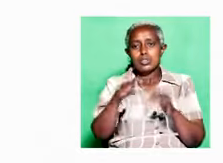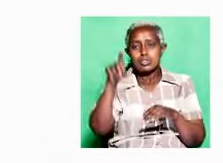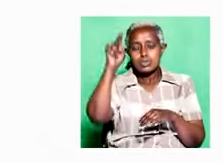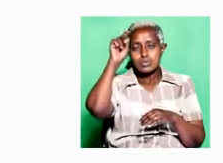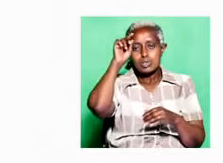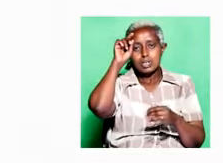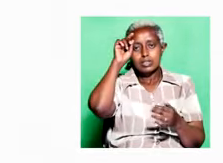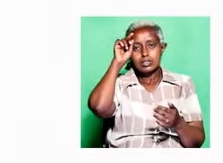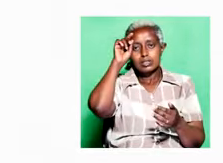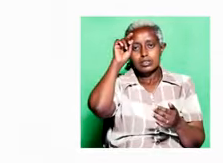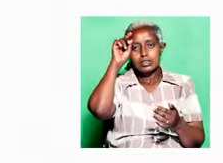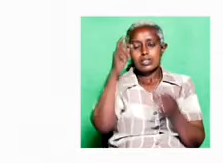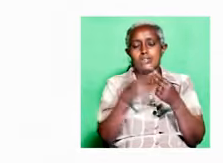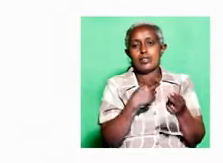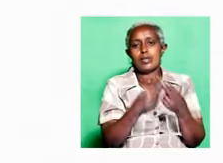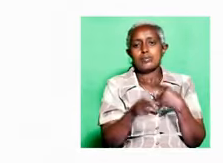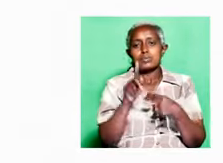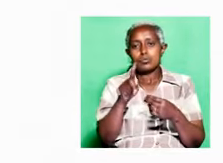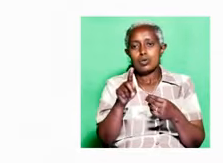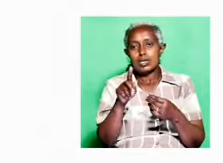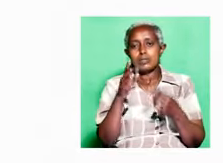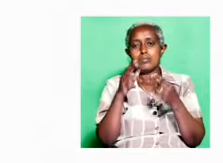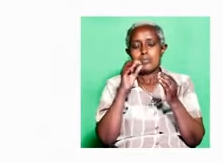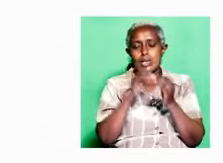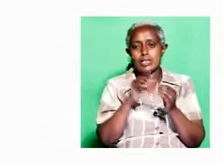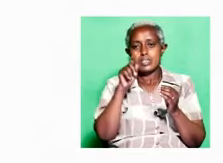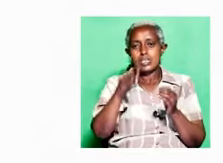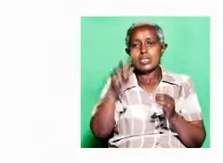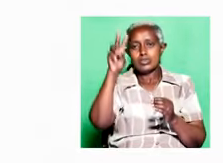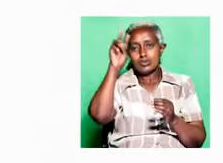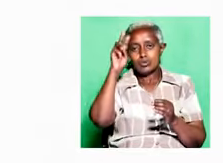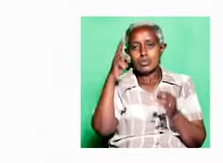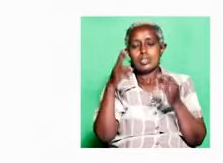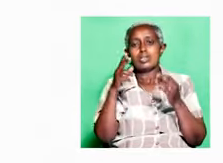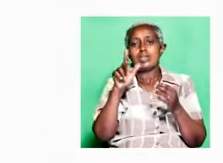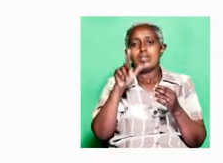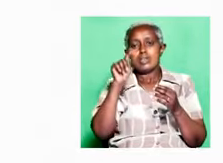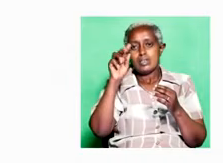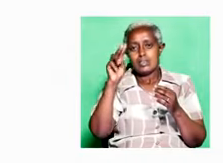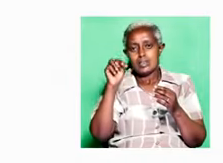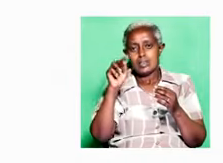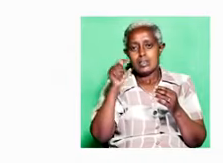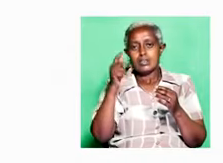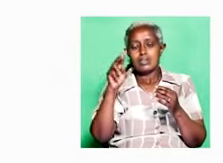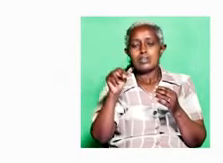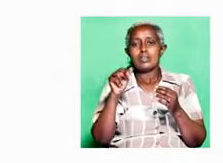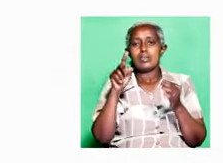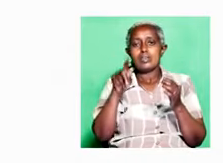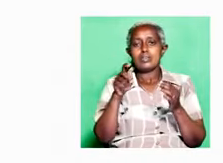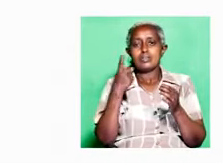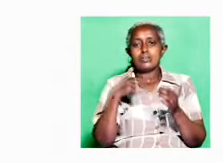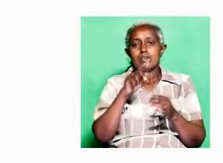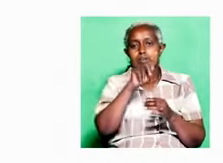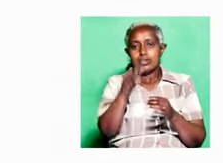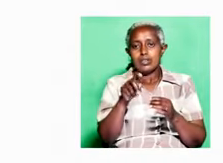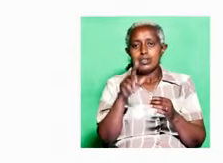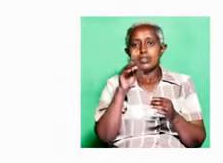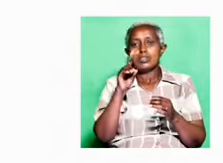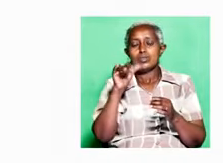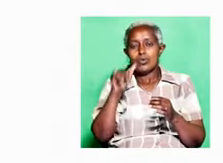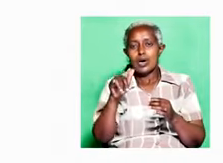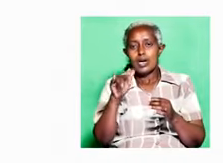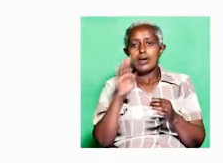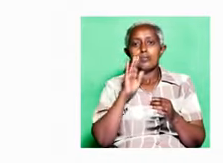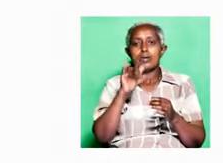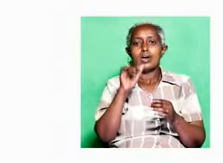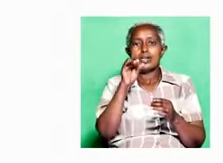x times 1 plus x squared tan x. Then we are asked to find dy